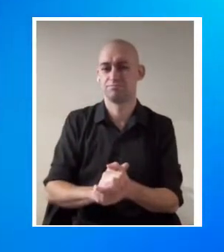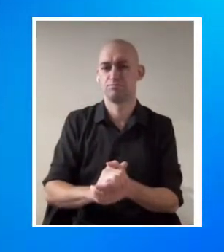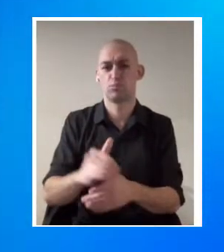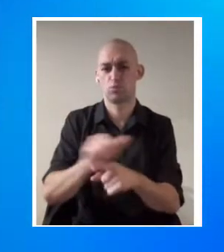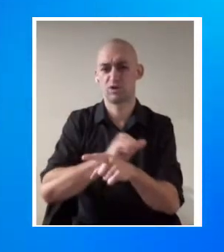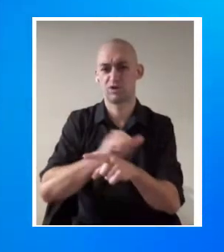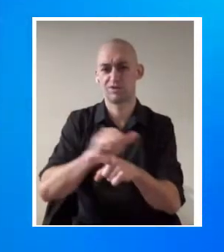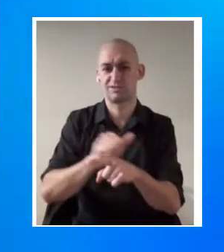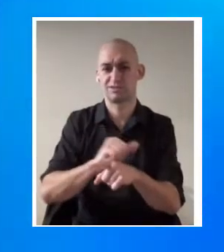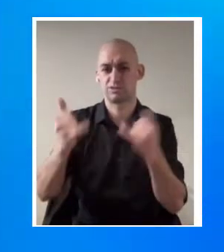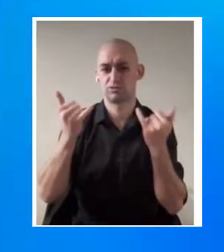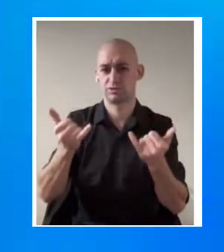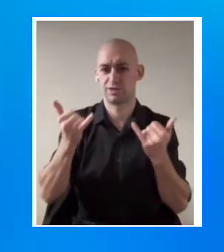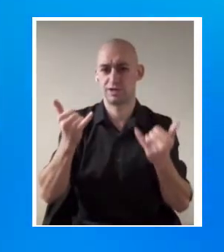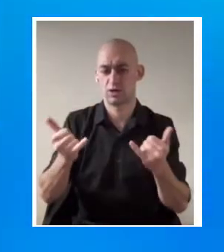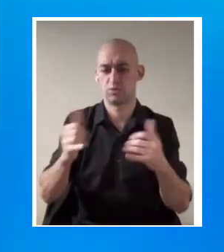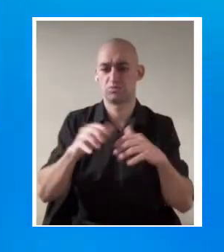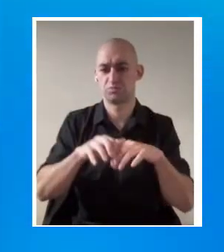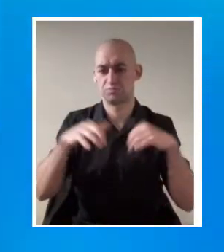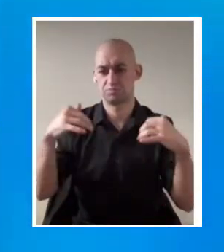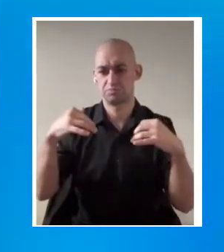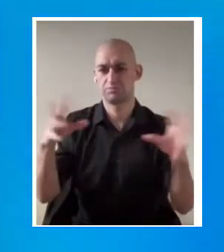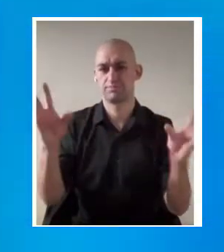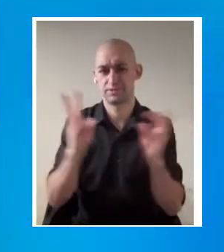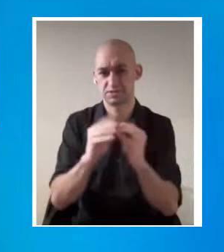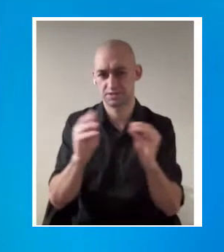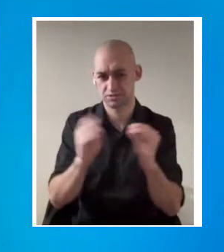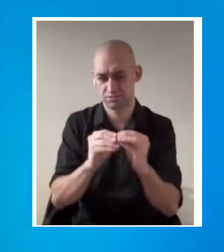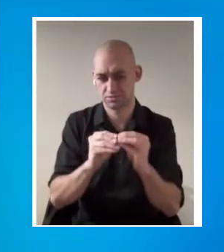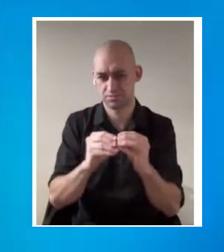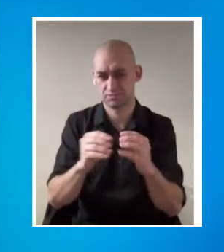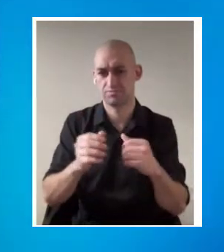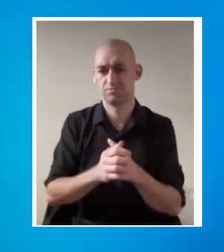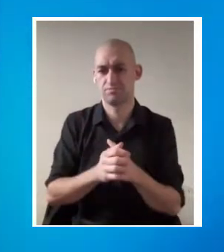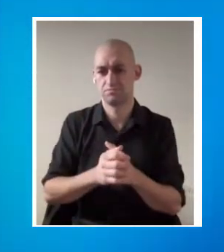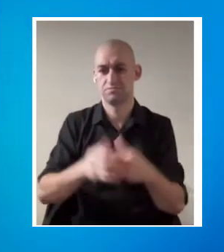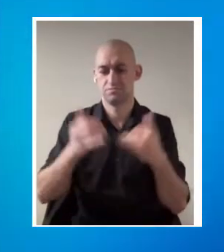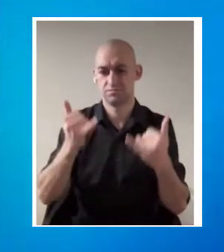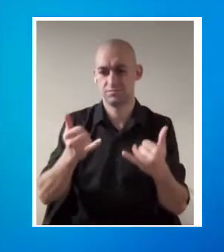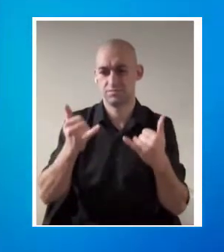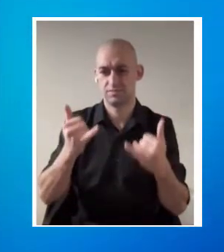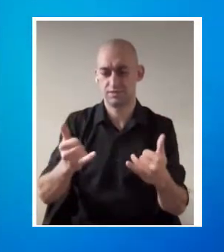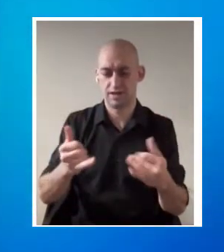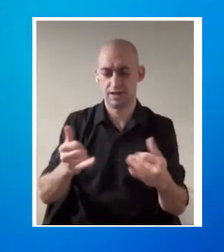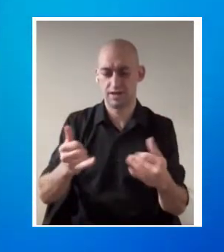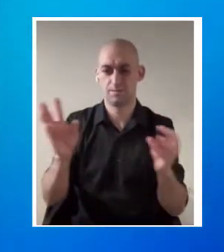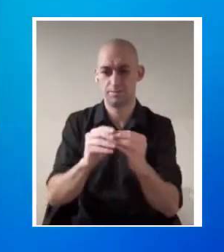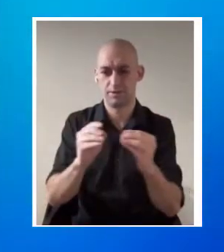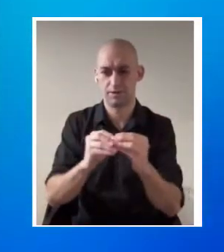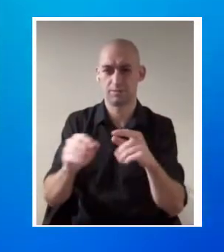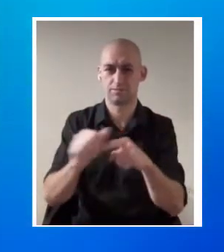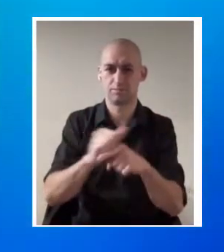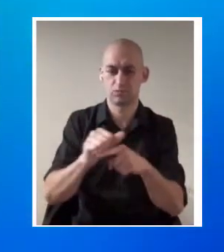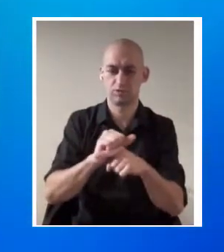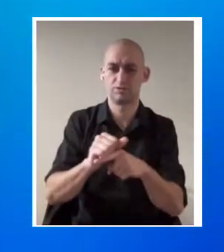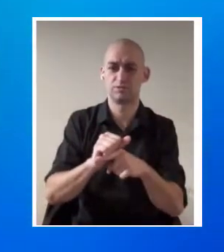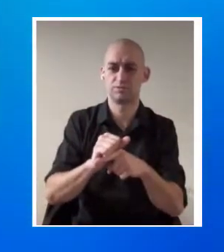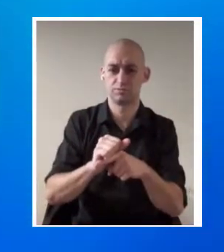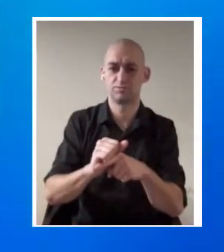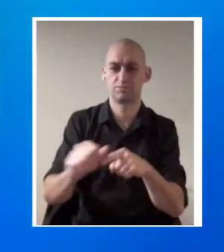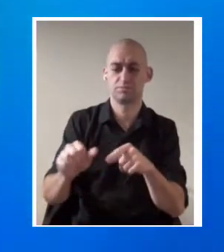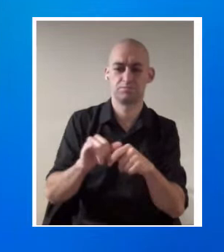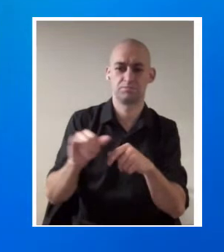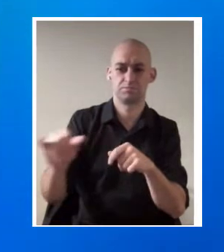2024, we will have a draft action plan available for the public to review and provide comments. We